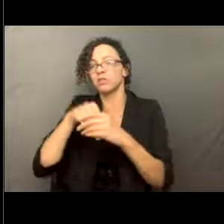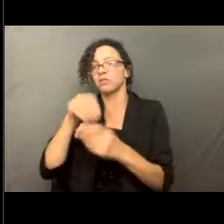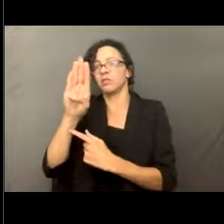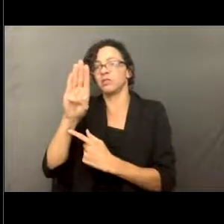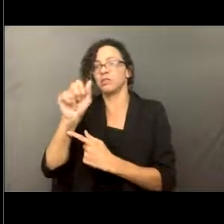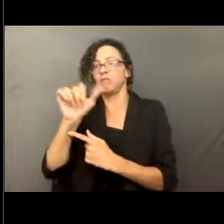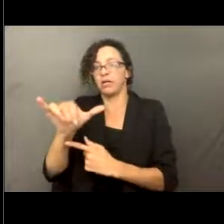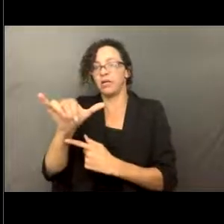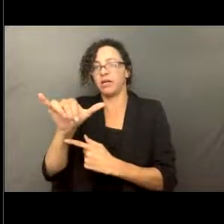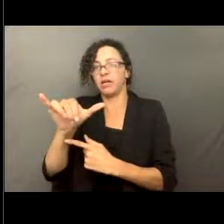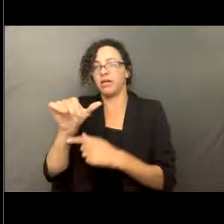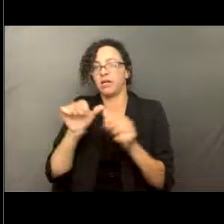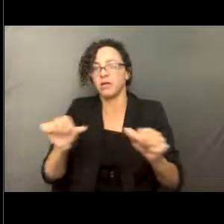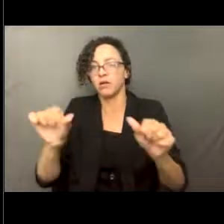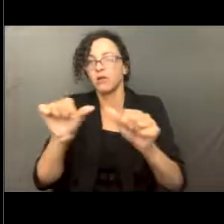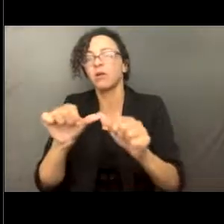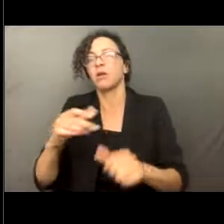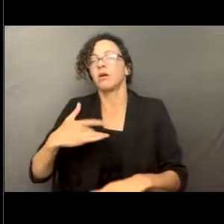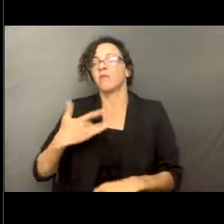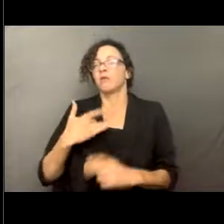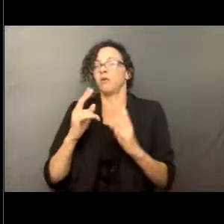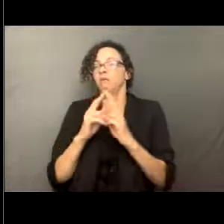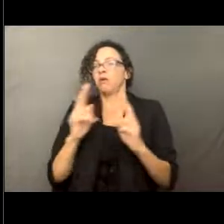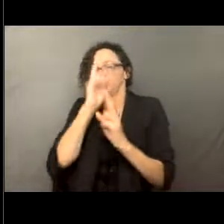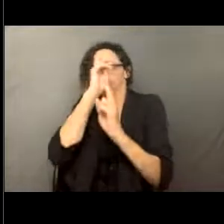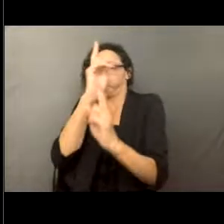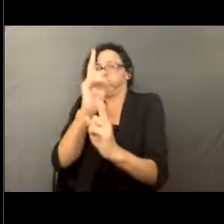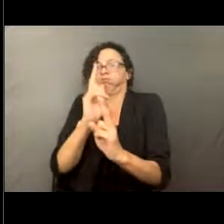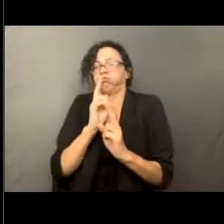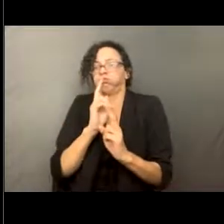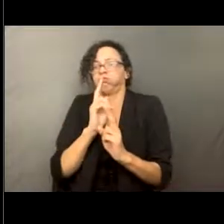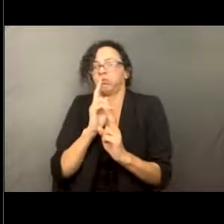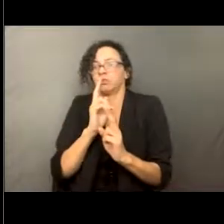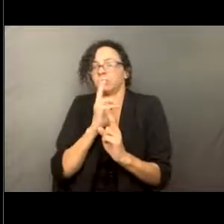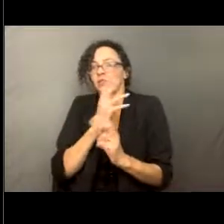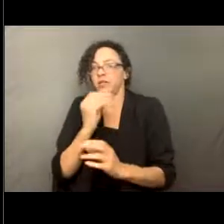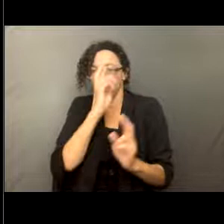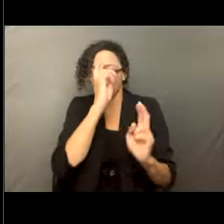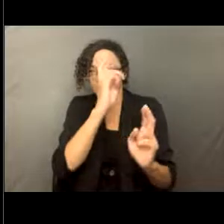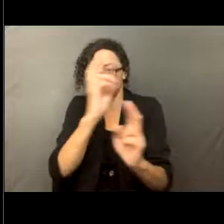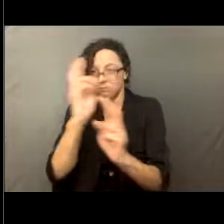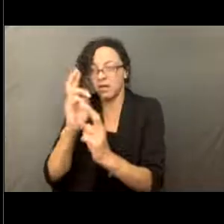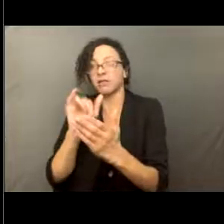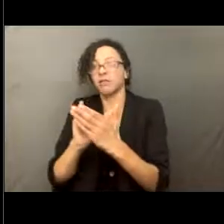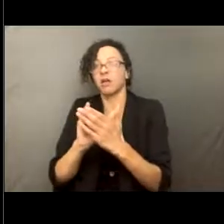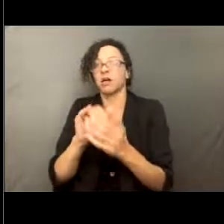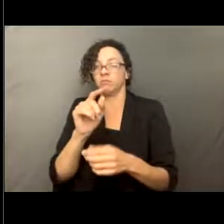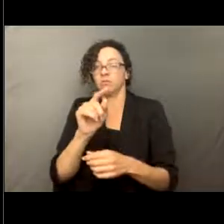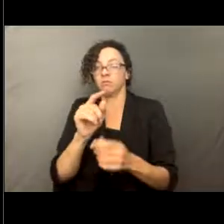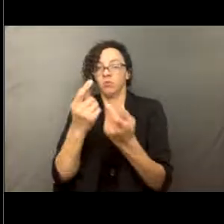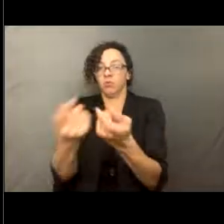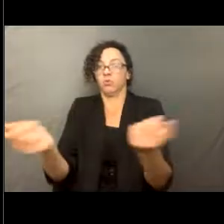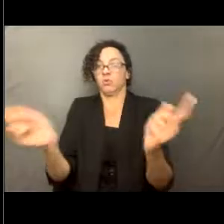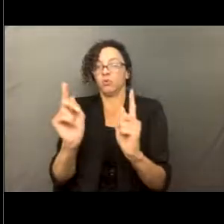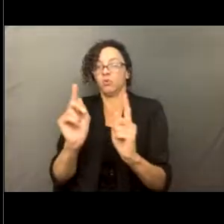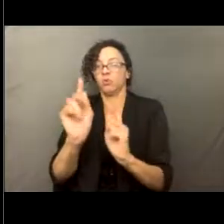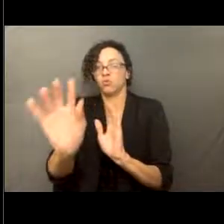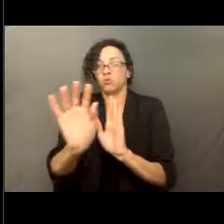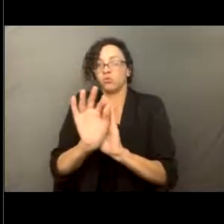I feel very honored and very respectful that you did choose me out of the